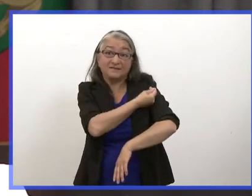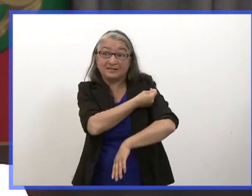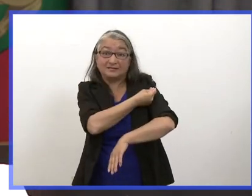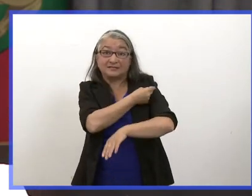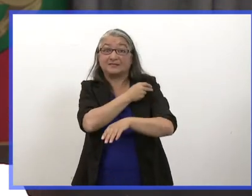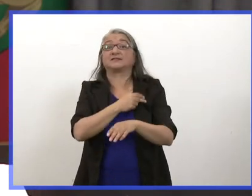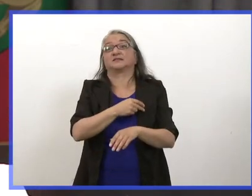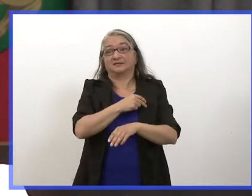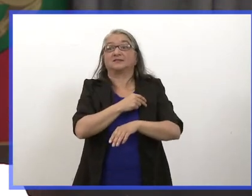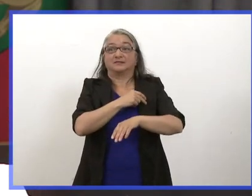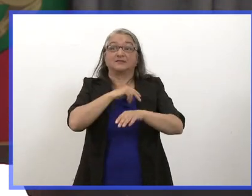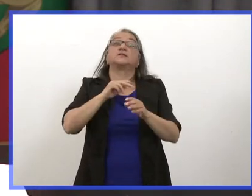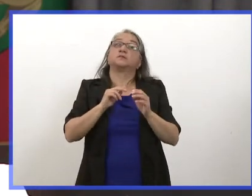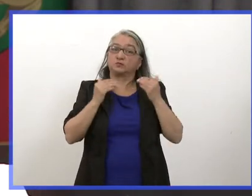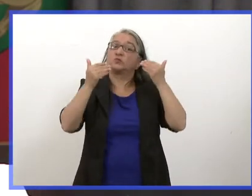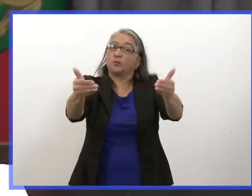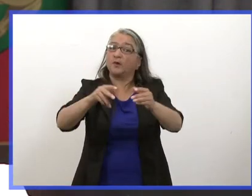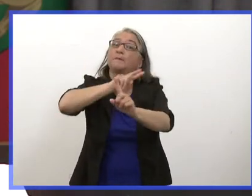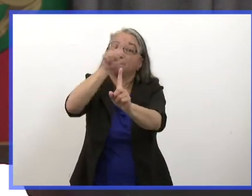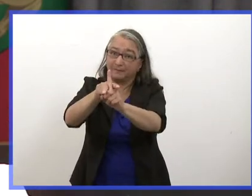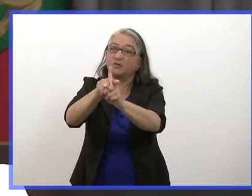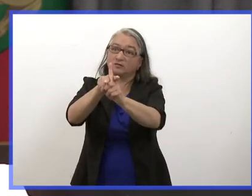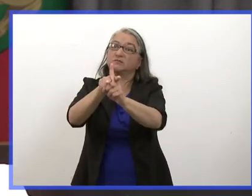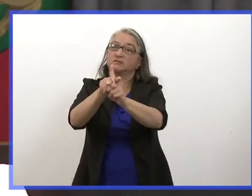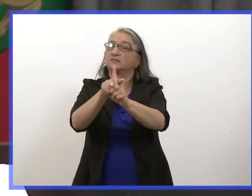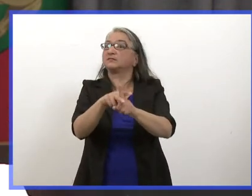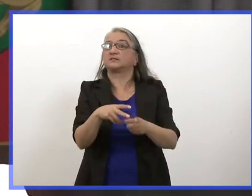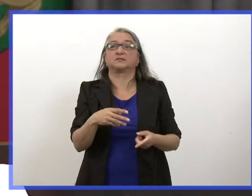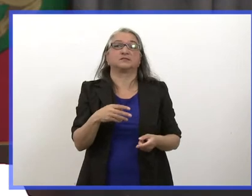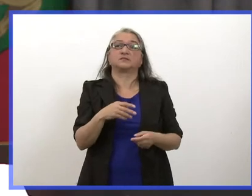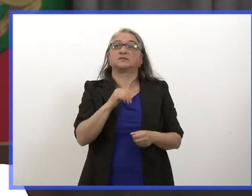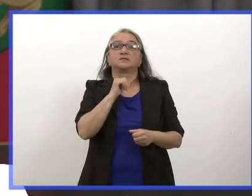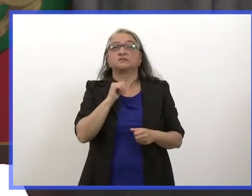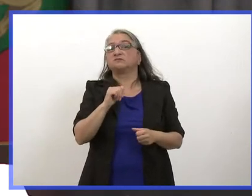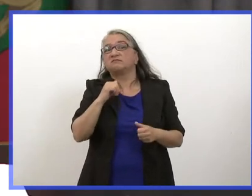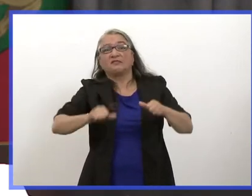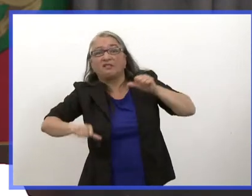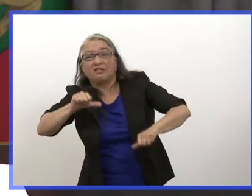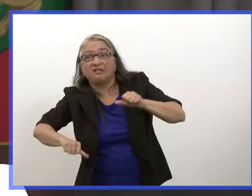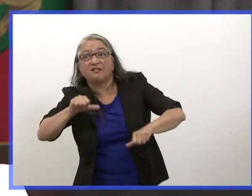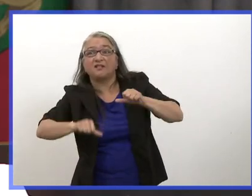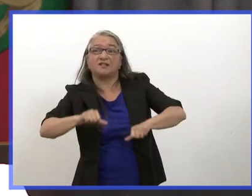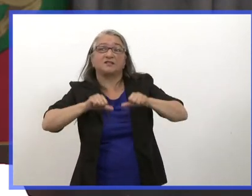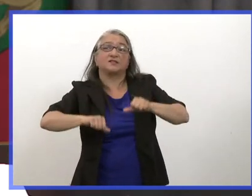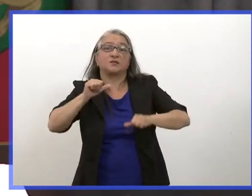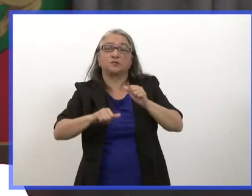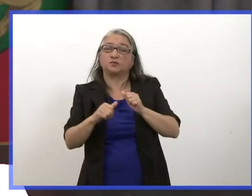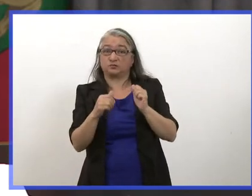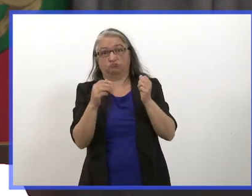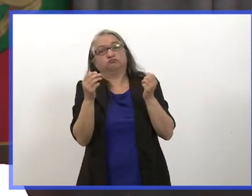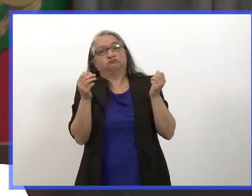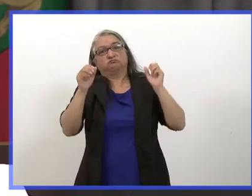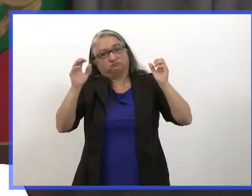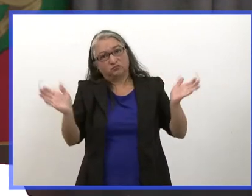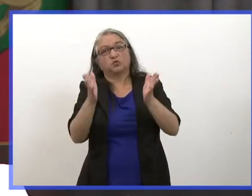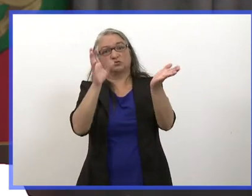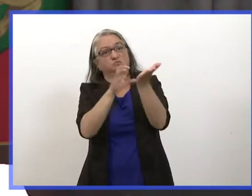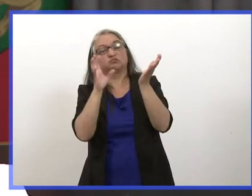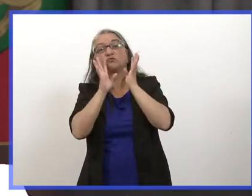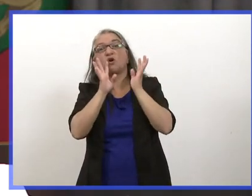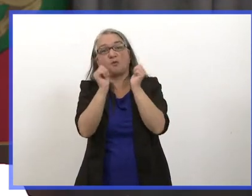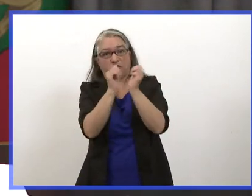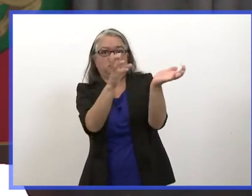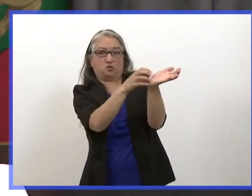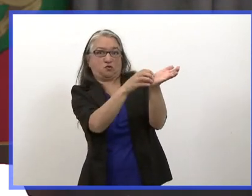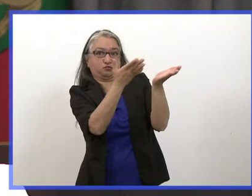questions, speak to your healthcare provider. The more vaccine uptake we get, the more we're going to protect Manitobans, the sooner we're going to